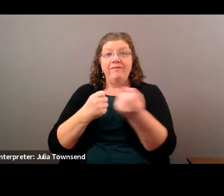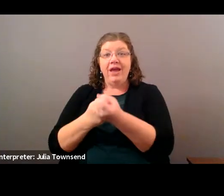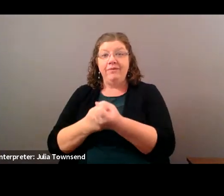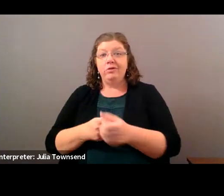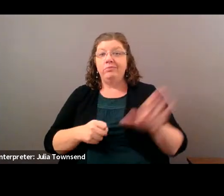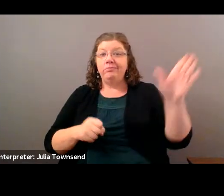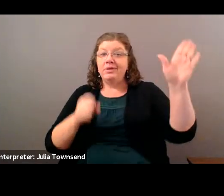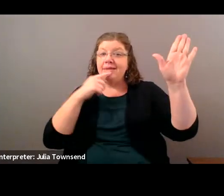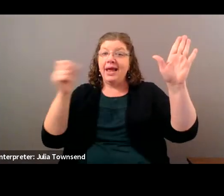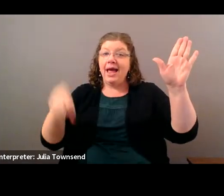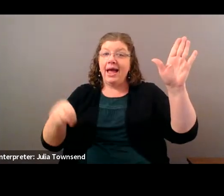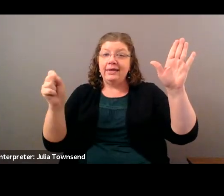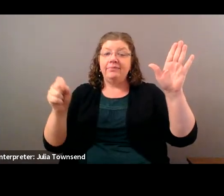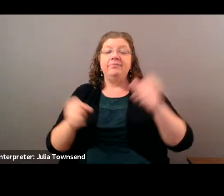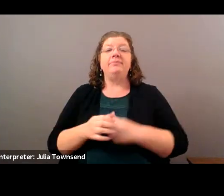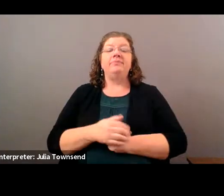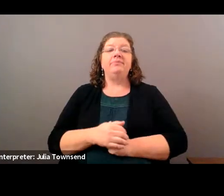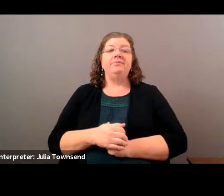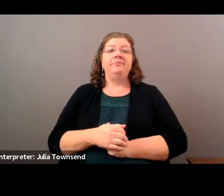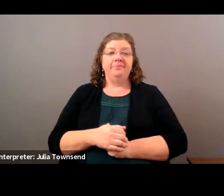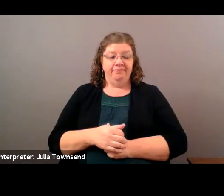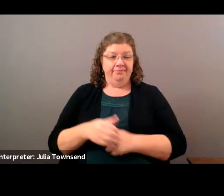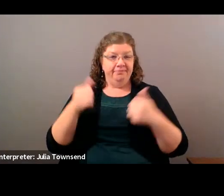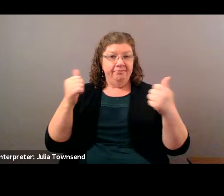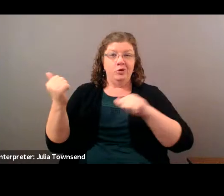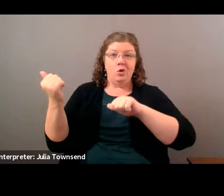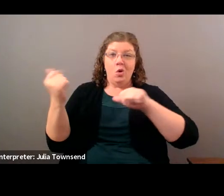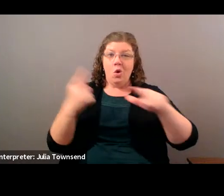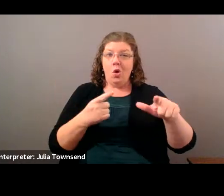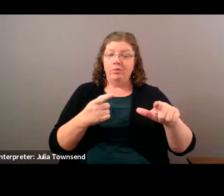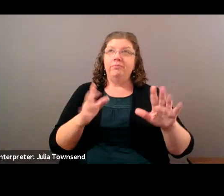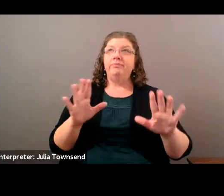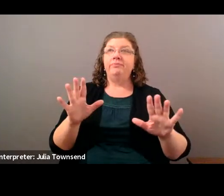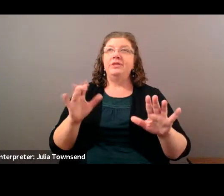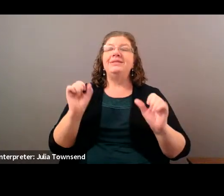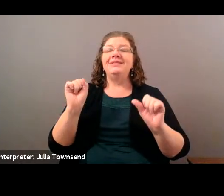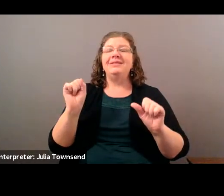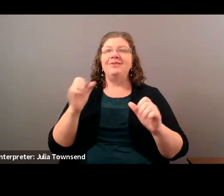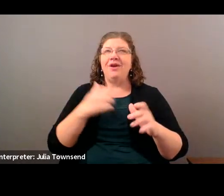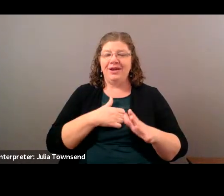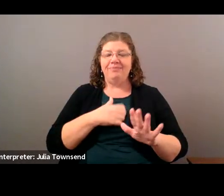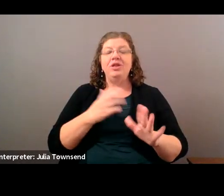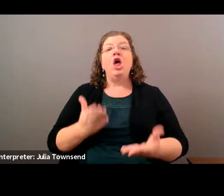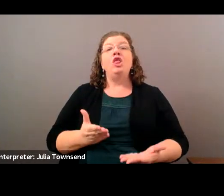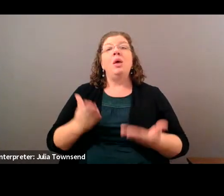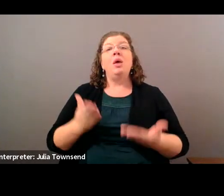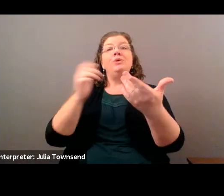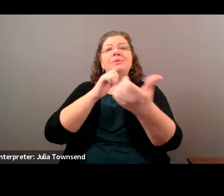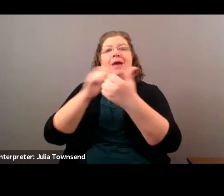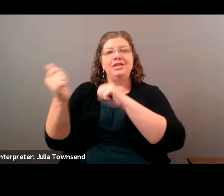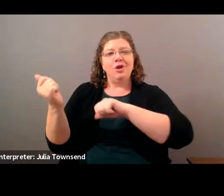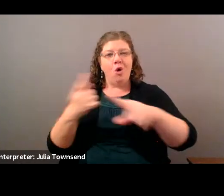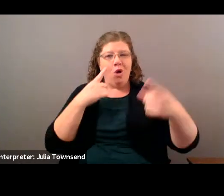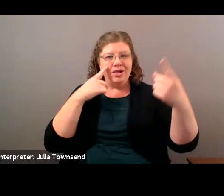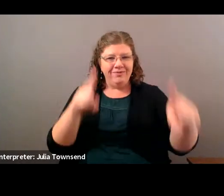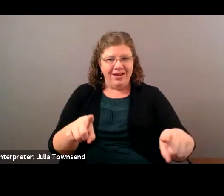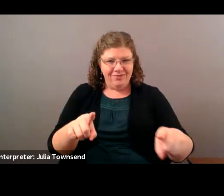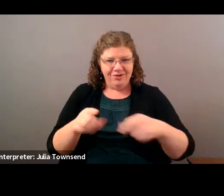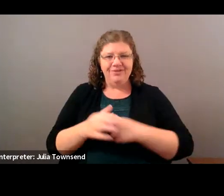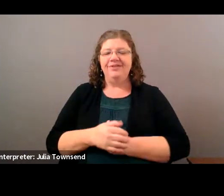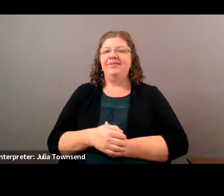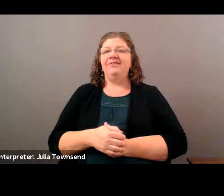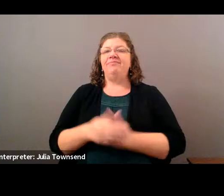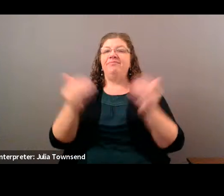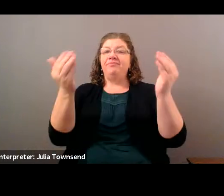and saying aye. Aye. Aye. Aye. All in favor, sorry, motion passes unanimously. On to number 6.